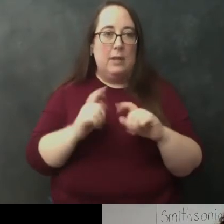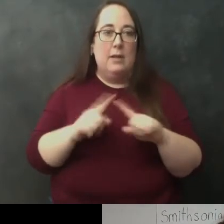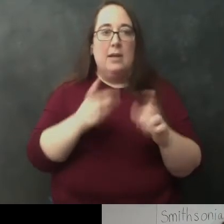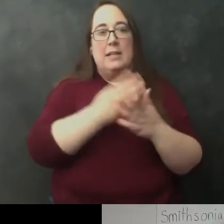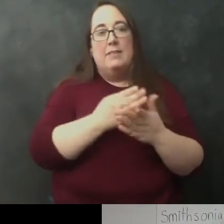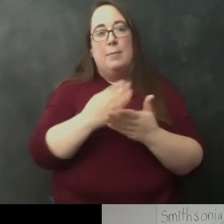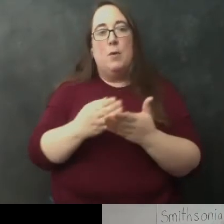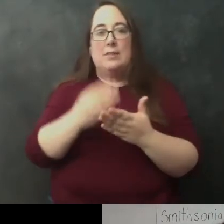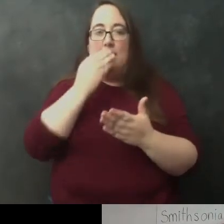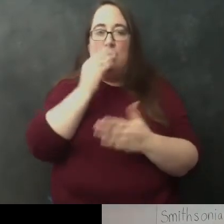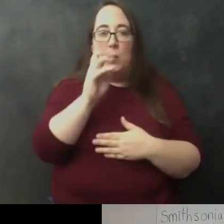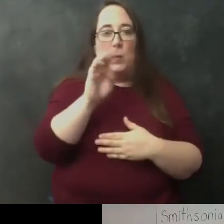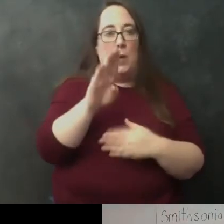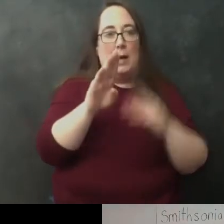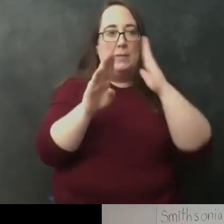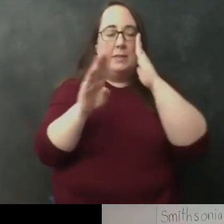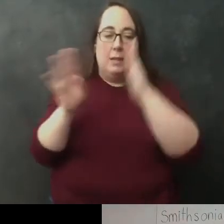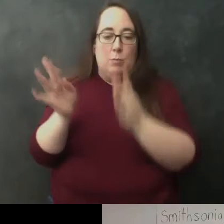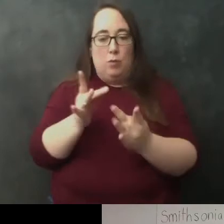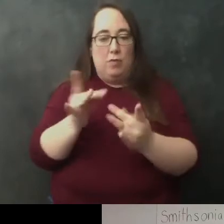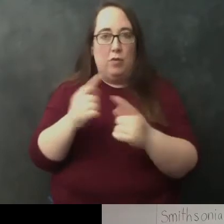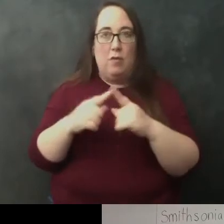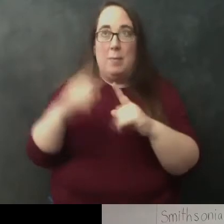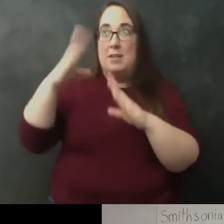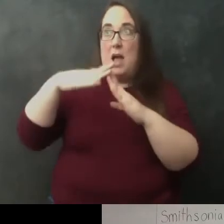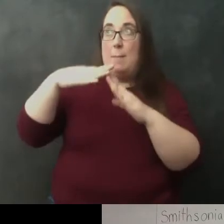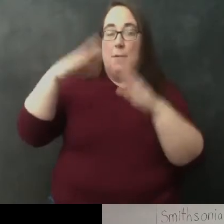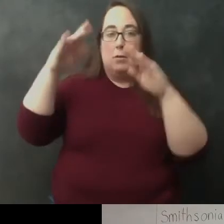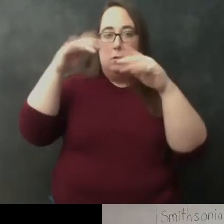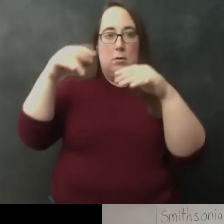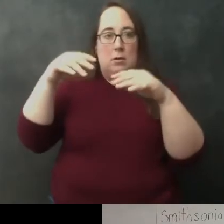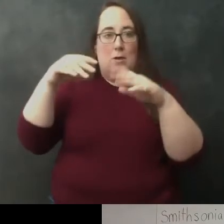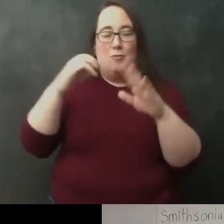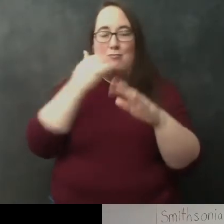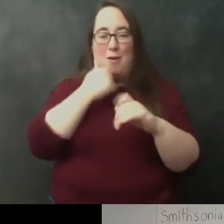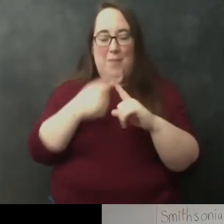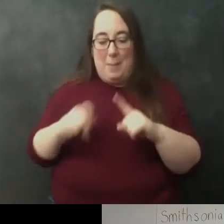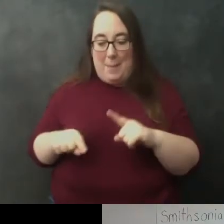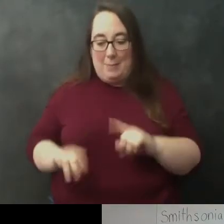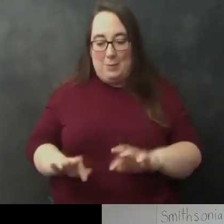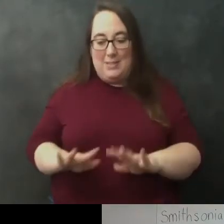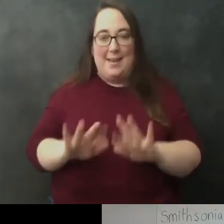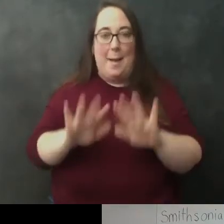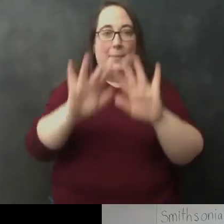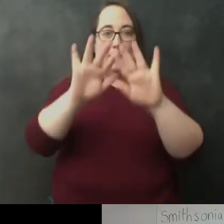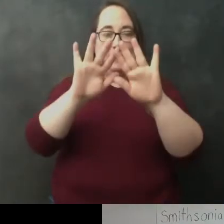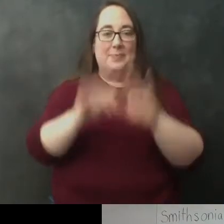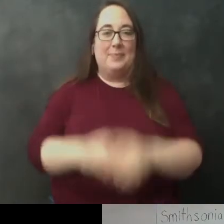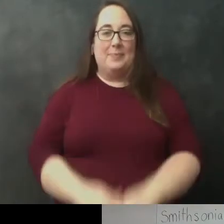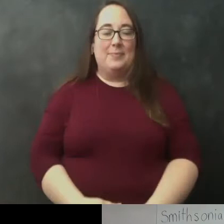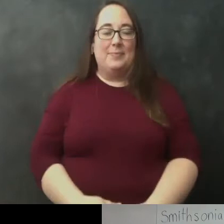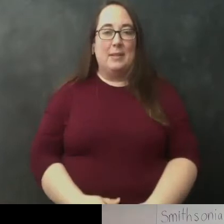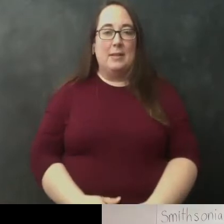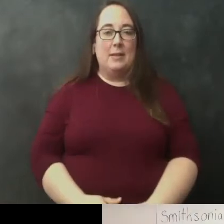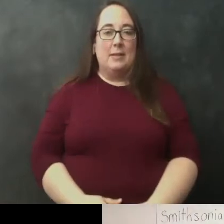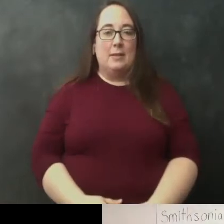webs can actually move through from the top to the bottom, or sorry, from the bottom to the top. I'm gonna go that direction instead.